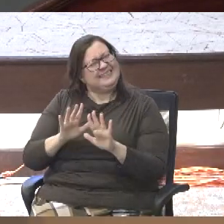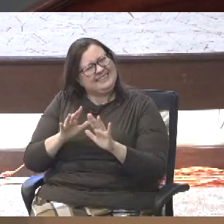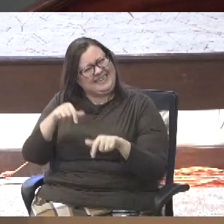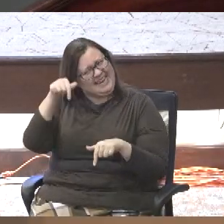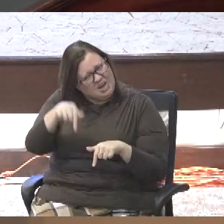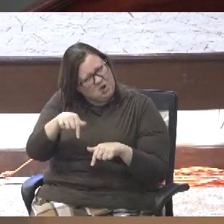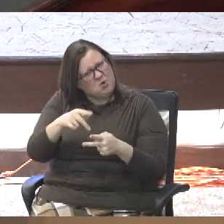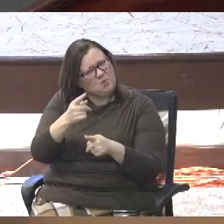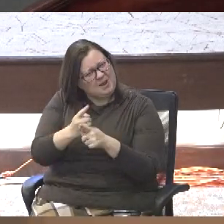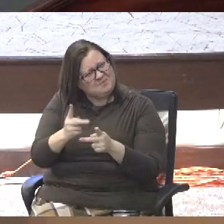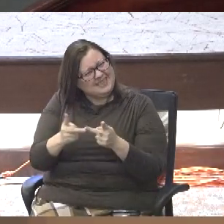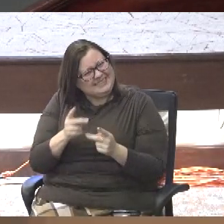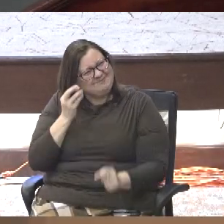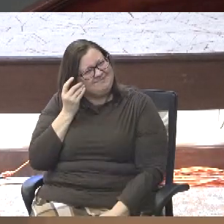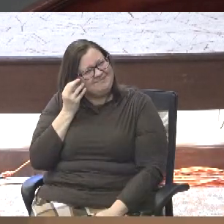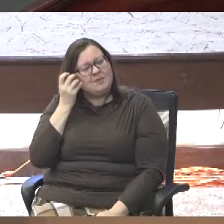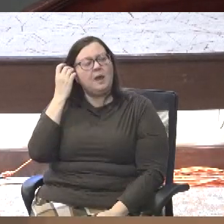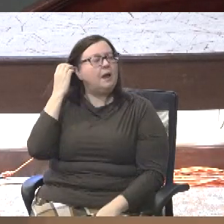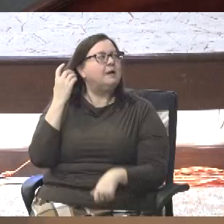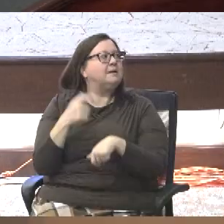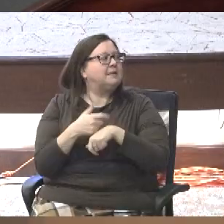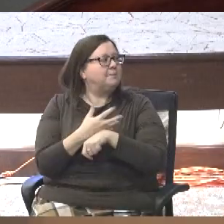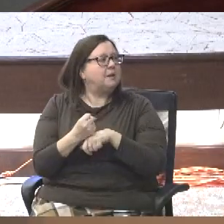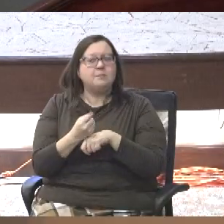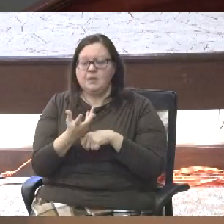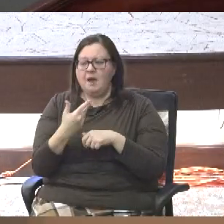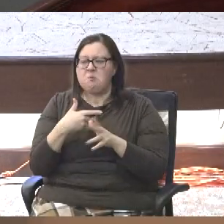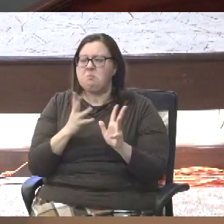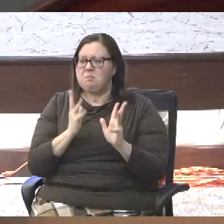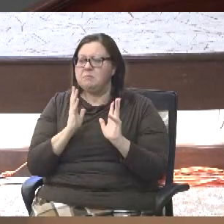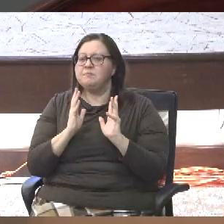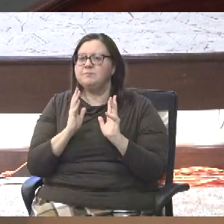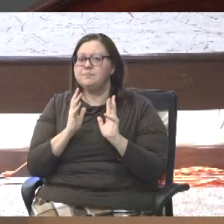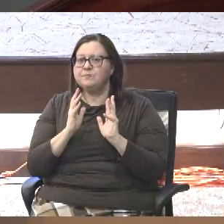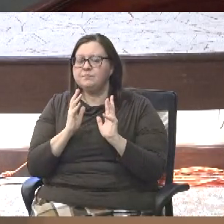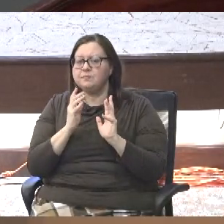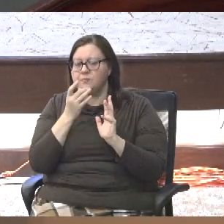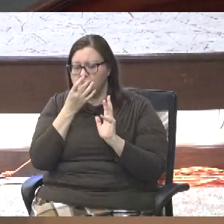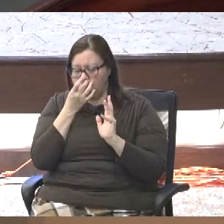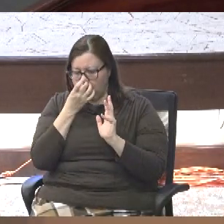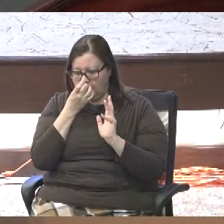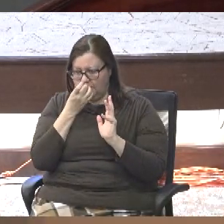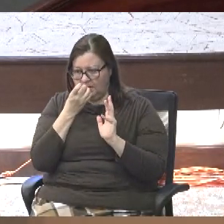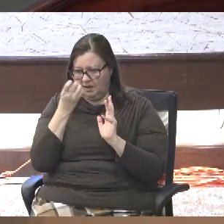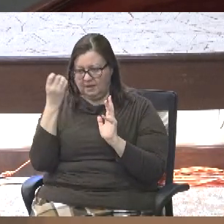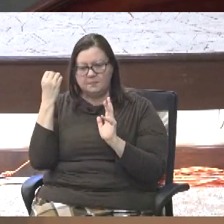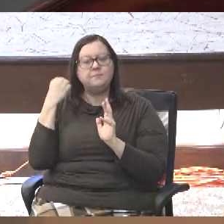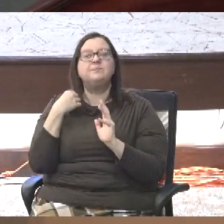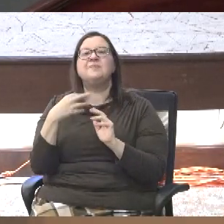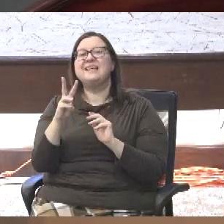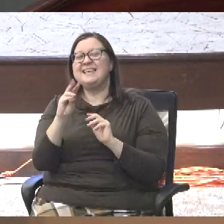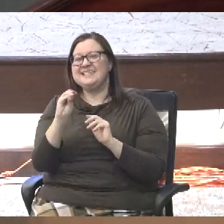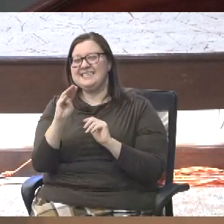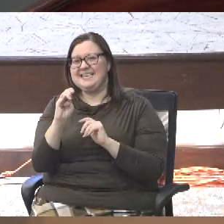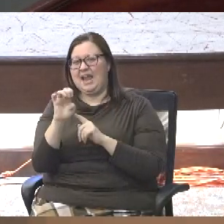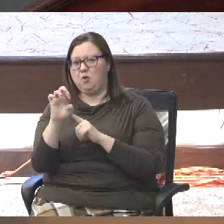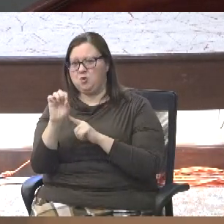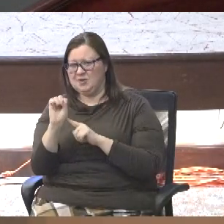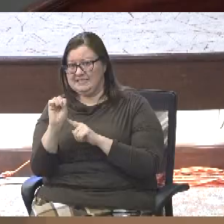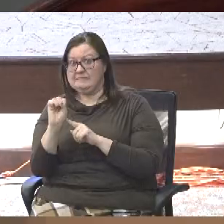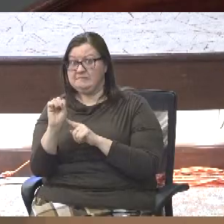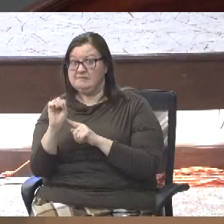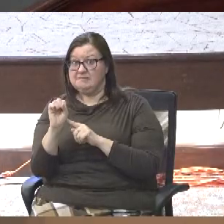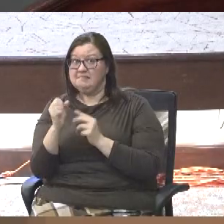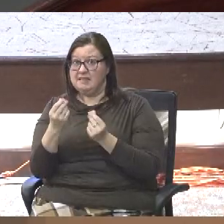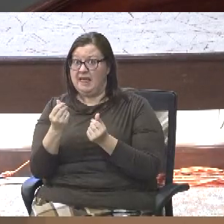it right here. And I know my time's up, so I'll leave with this. 60 acres is a lot of land. And I'm sure